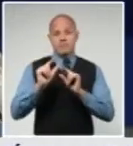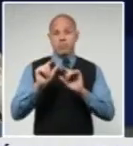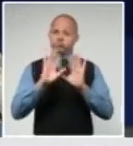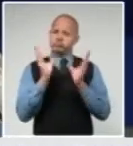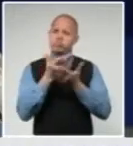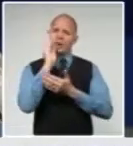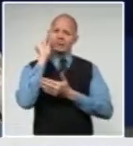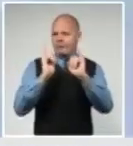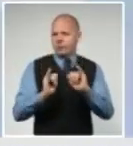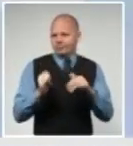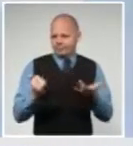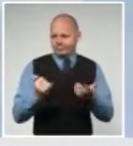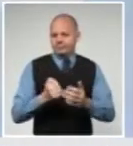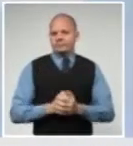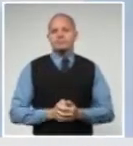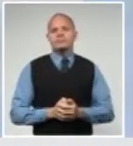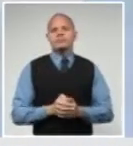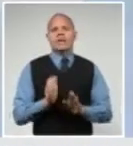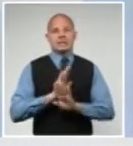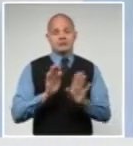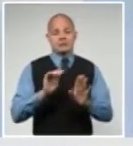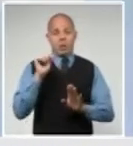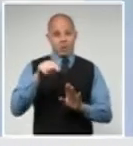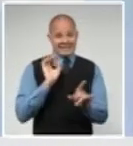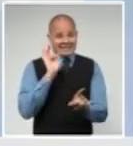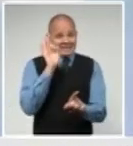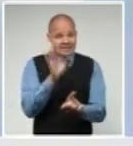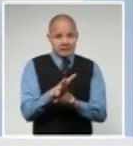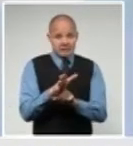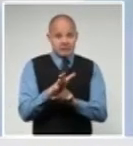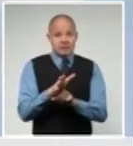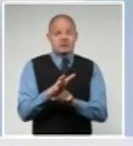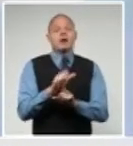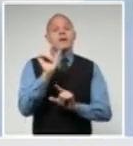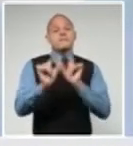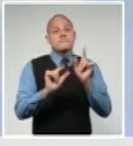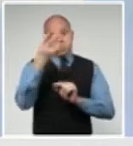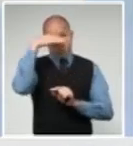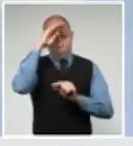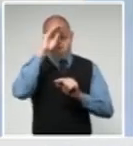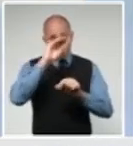COVID-19. That said, as of today, we report